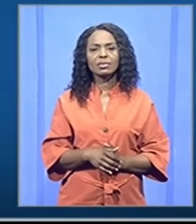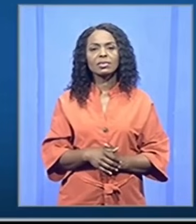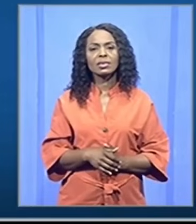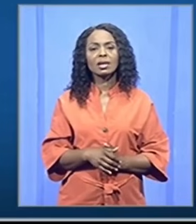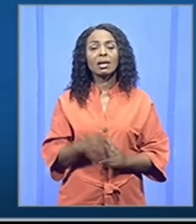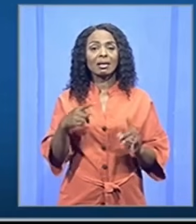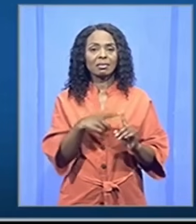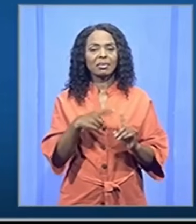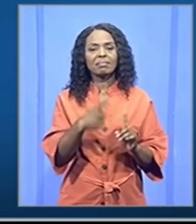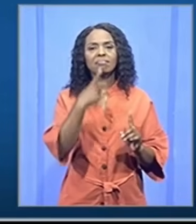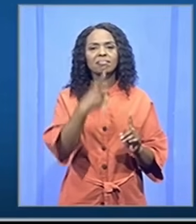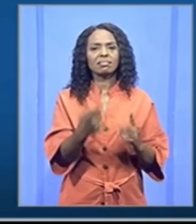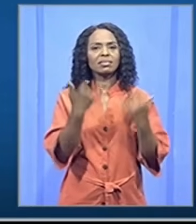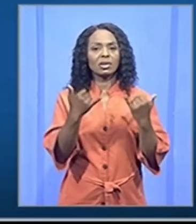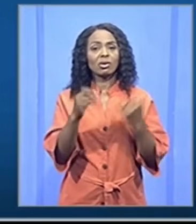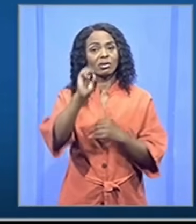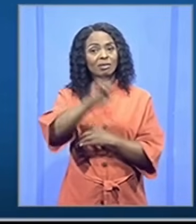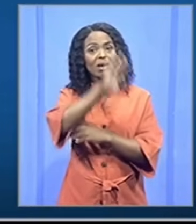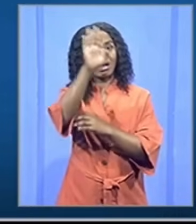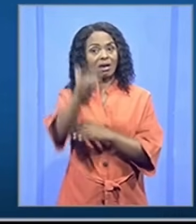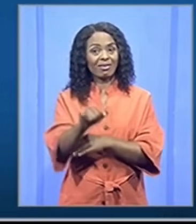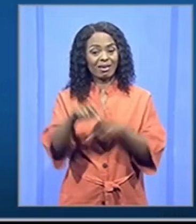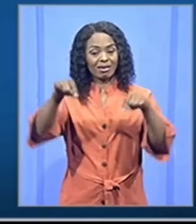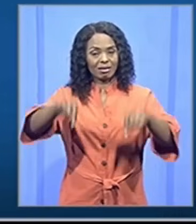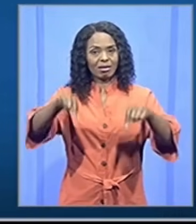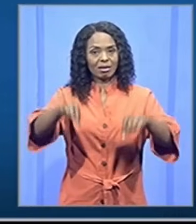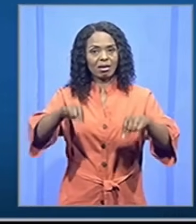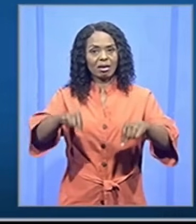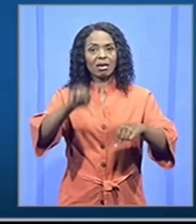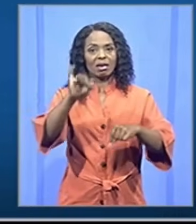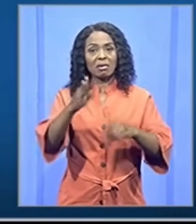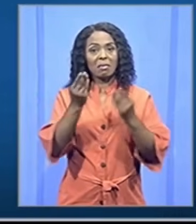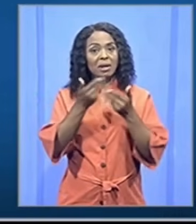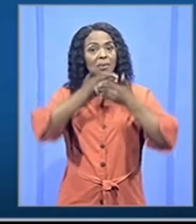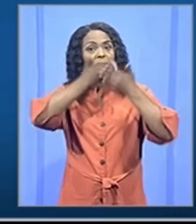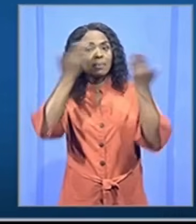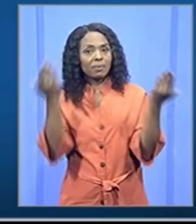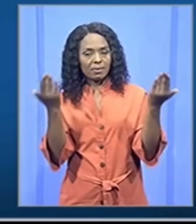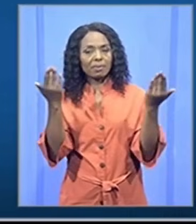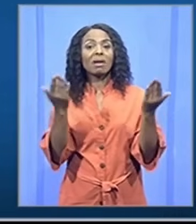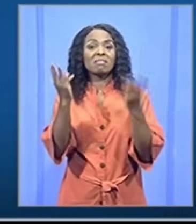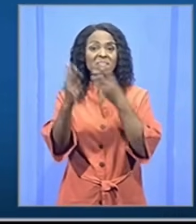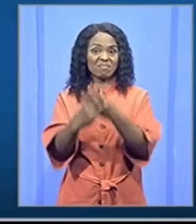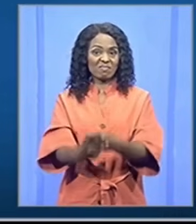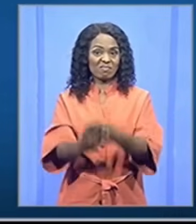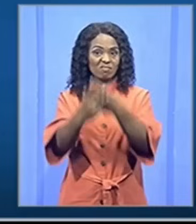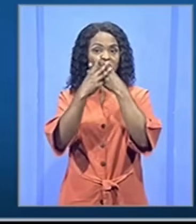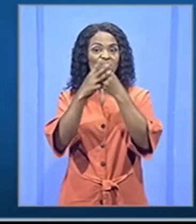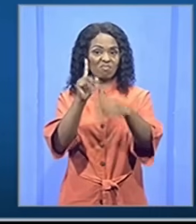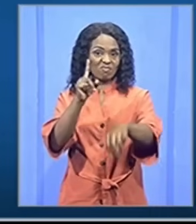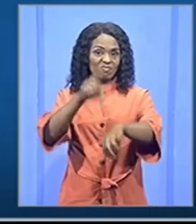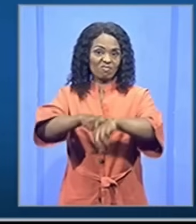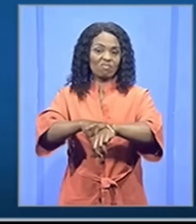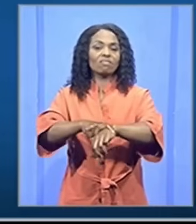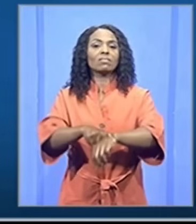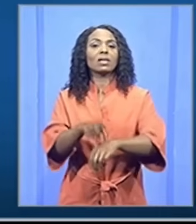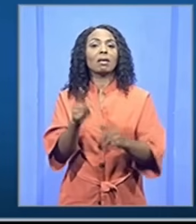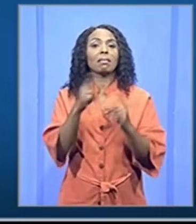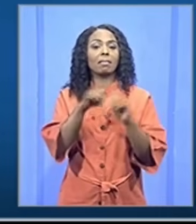Maselo yena a re ke Afrika Borwa mo ge o sena mašeleng o tla ya ntlwana le swiswi bjalo bo Malema